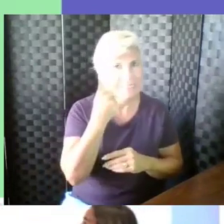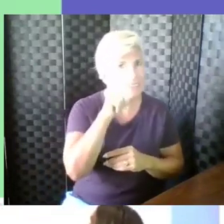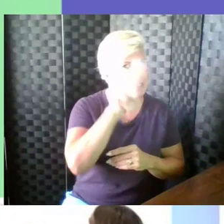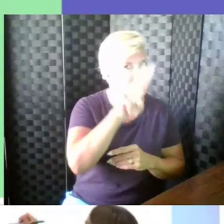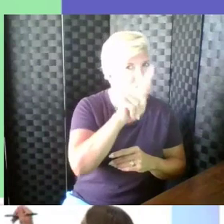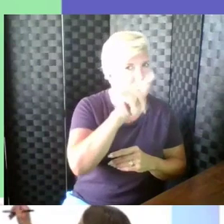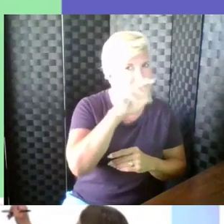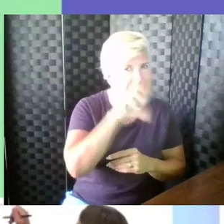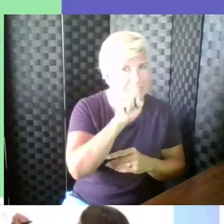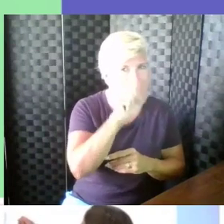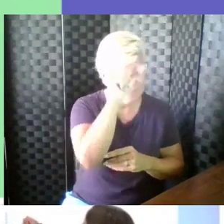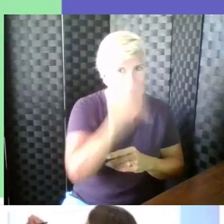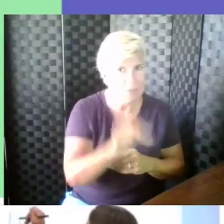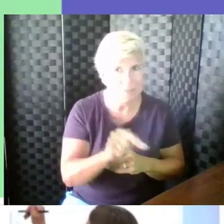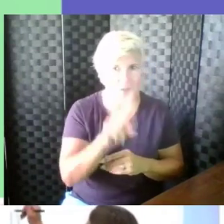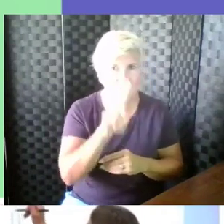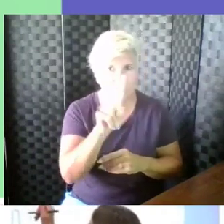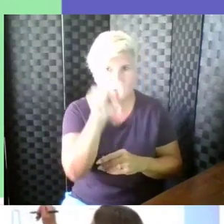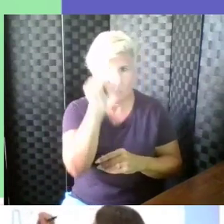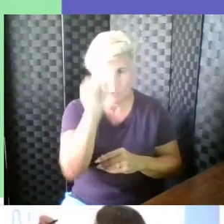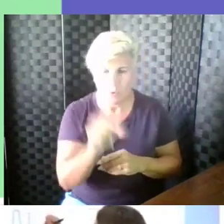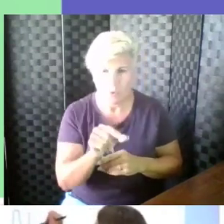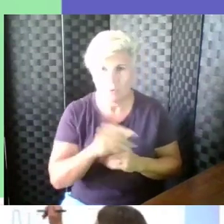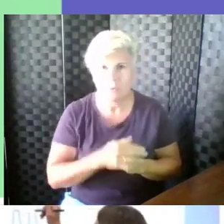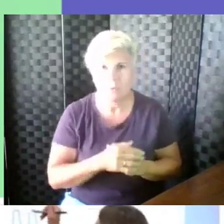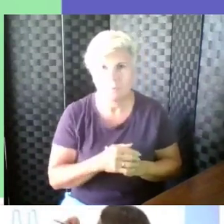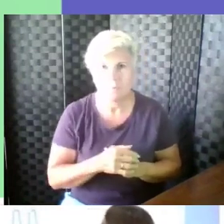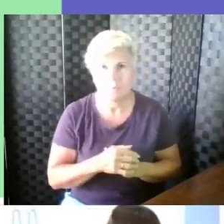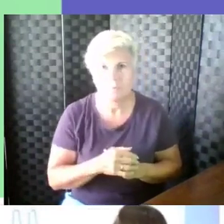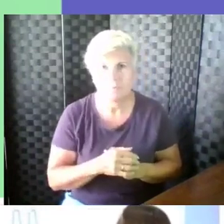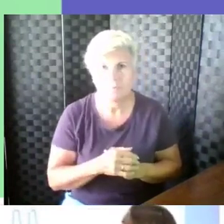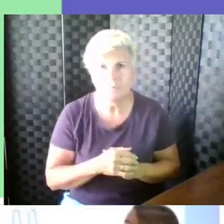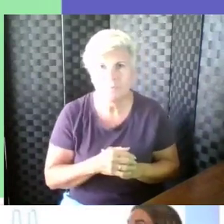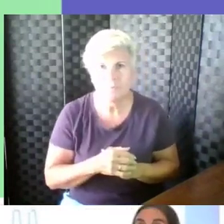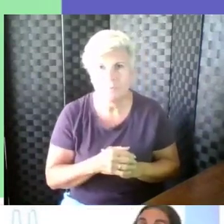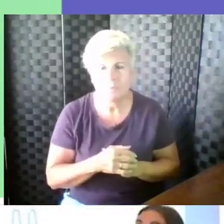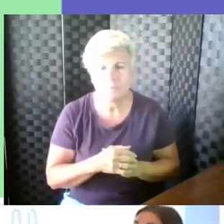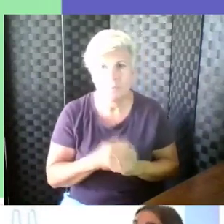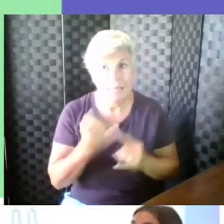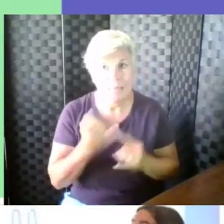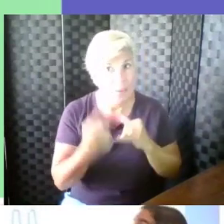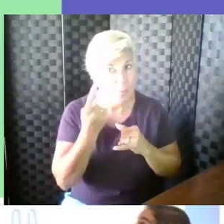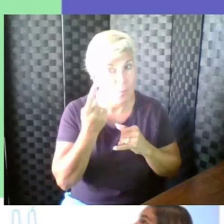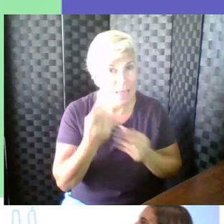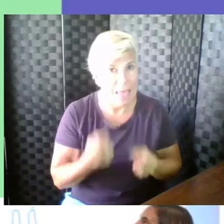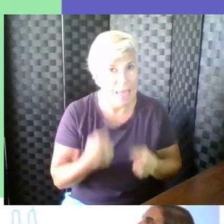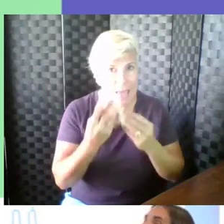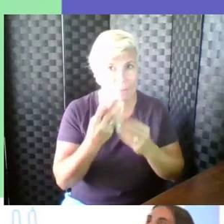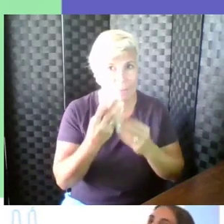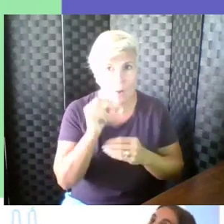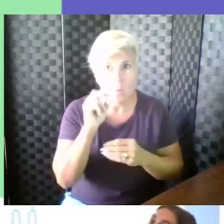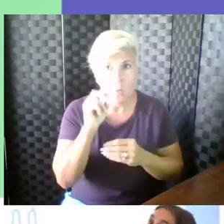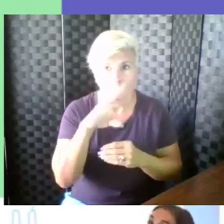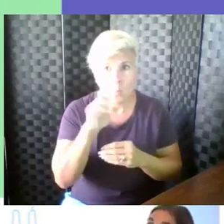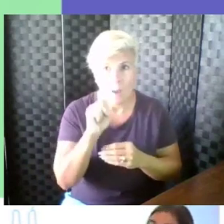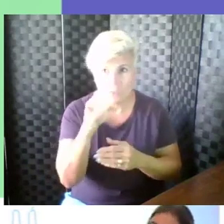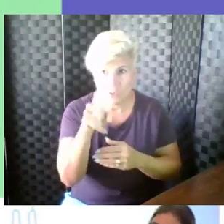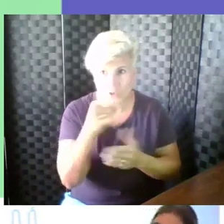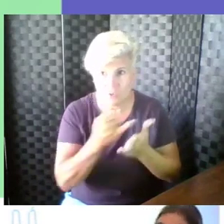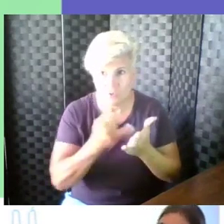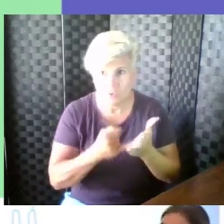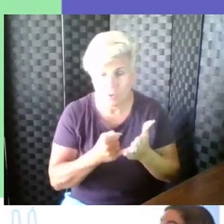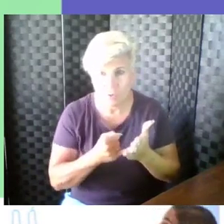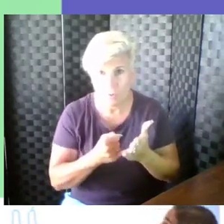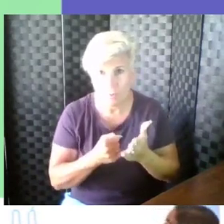in the tens place, which means I need to draw 2 longs here. Okay, last one. How many ones did you